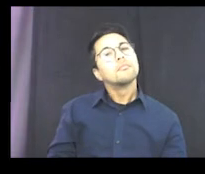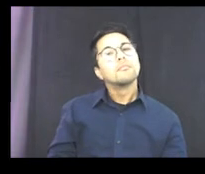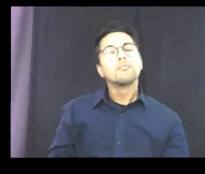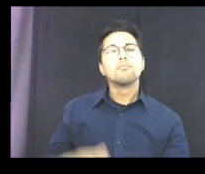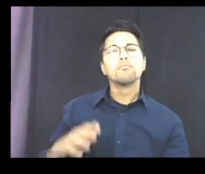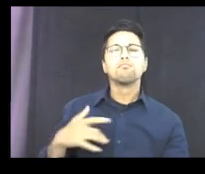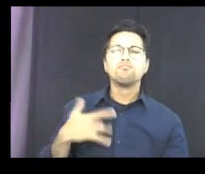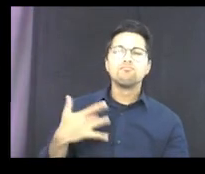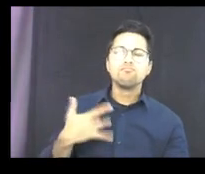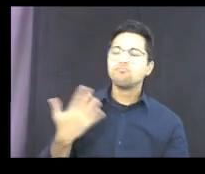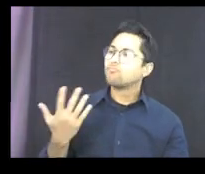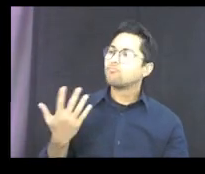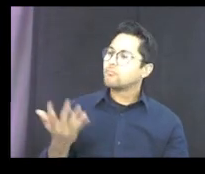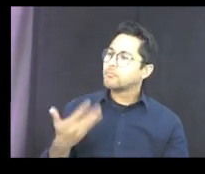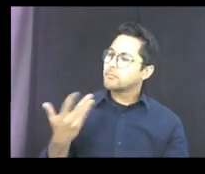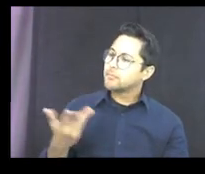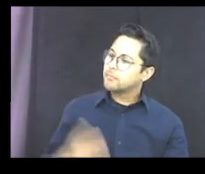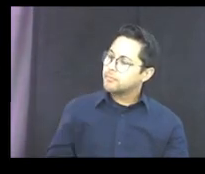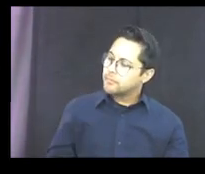feeling